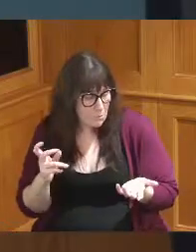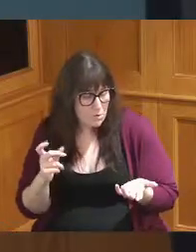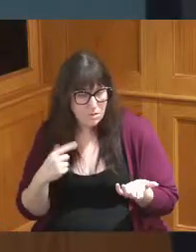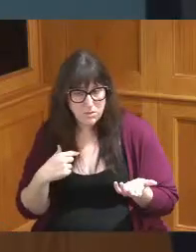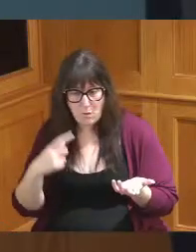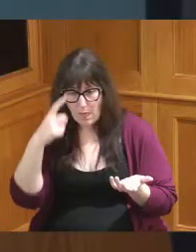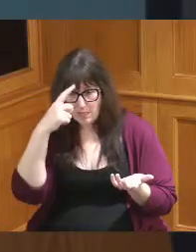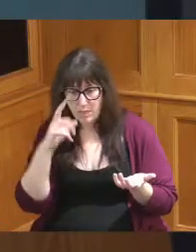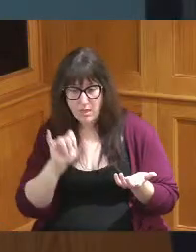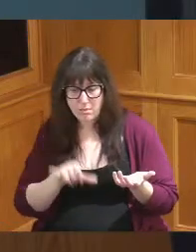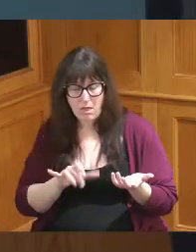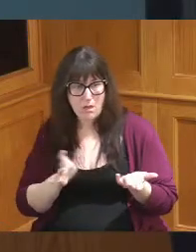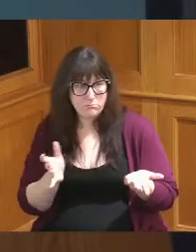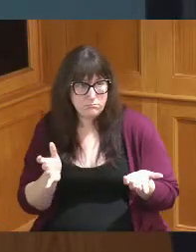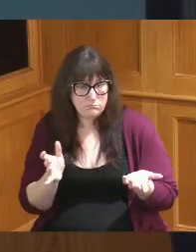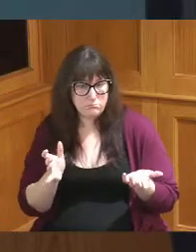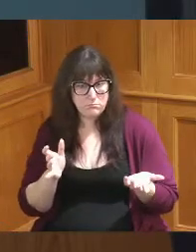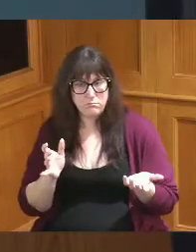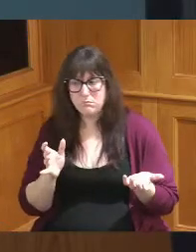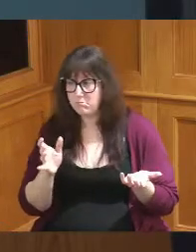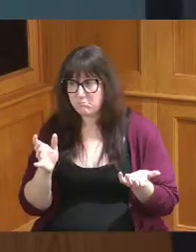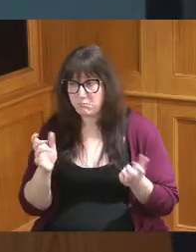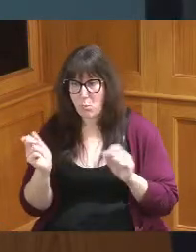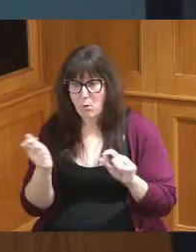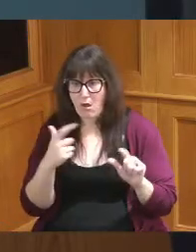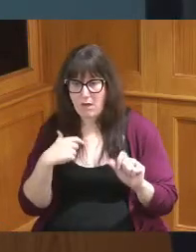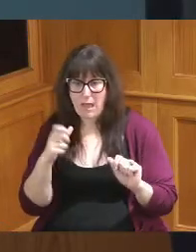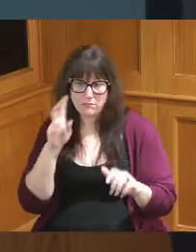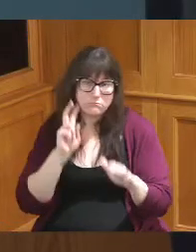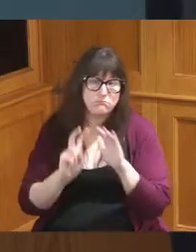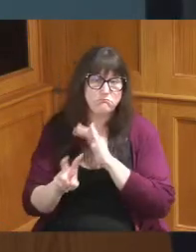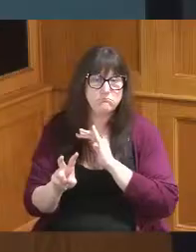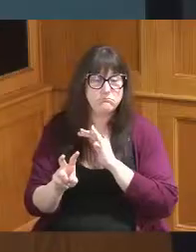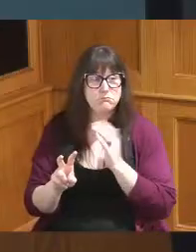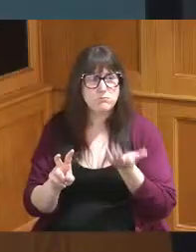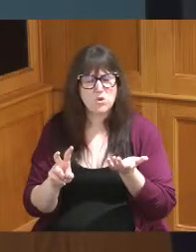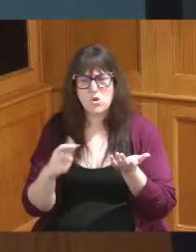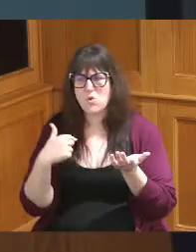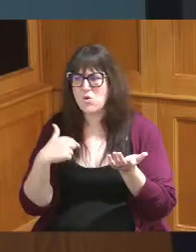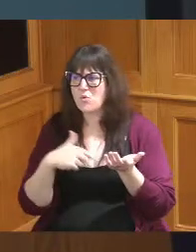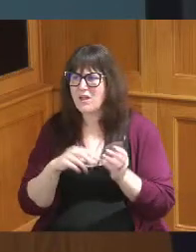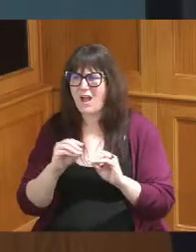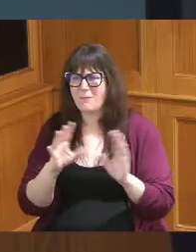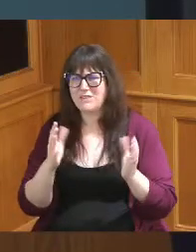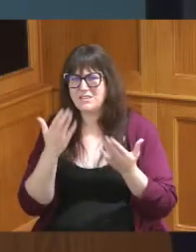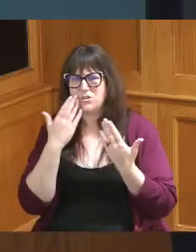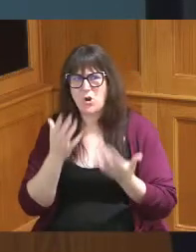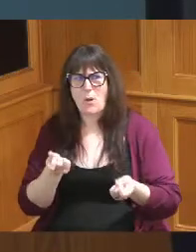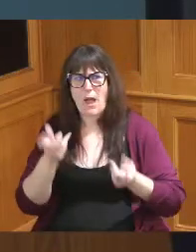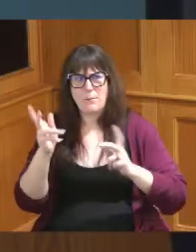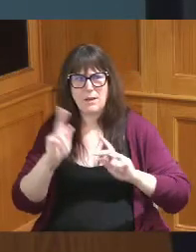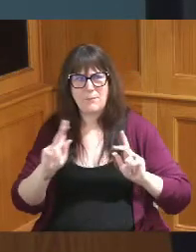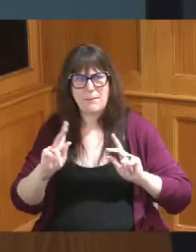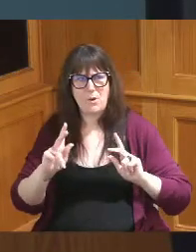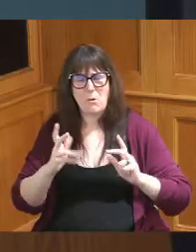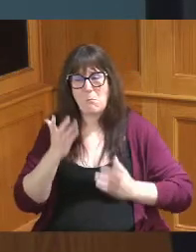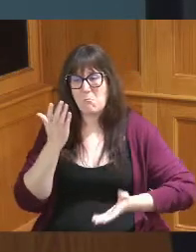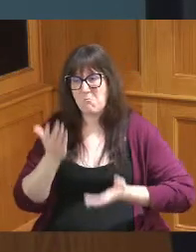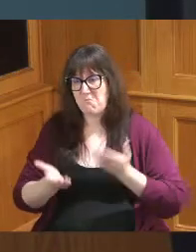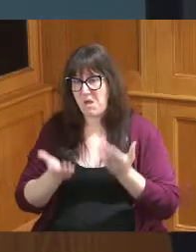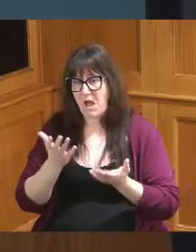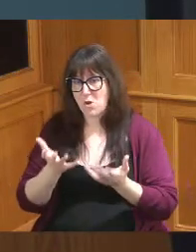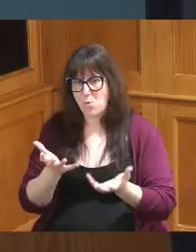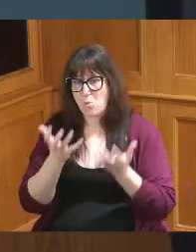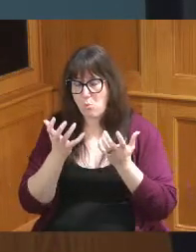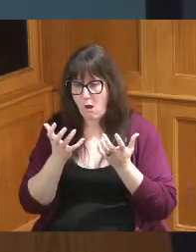that speaks to what people could anticipate. Have we done, obviously we don't know how many people might